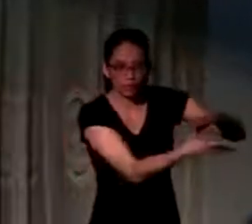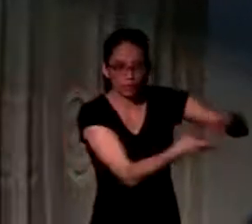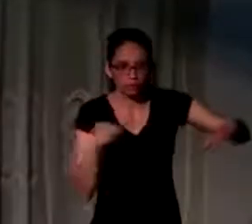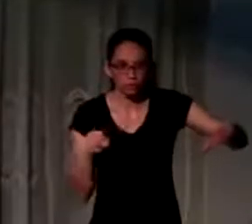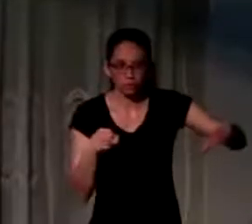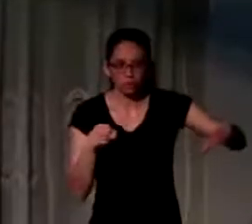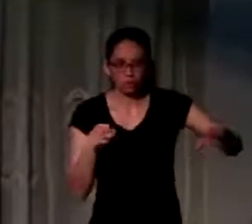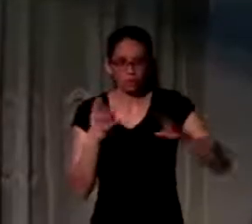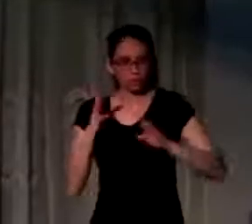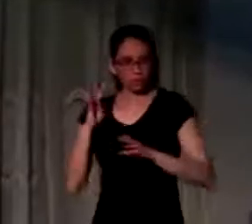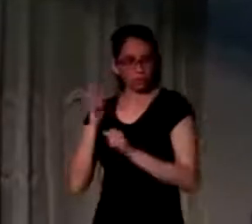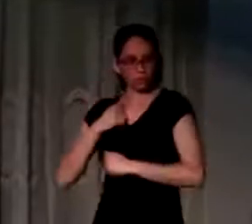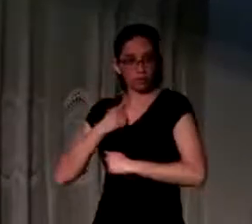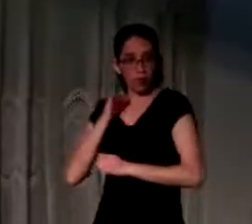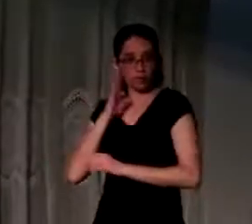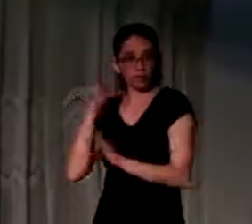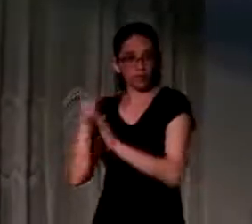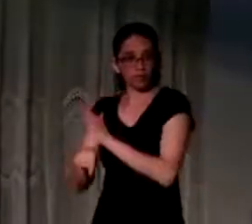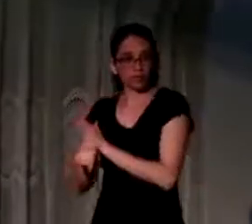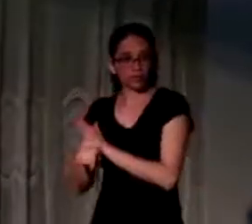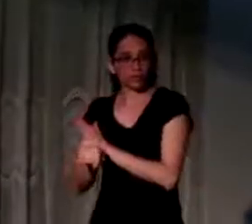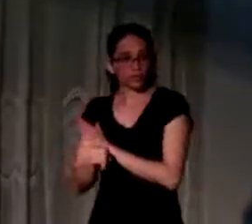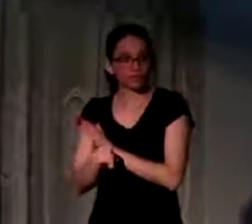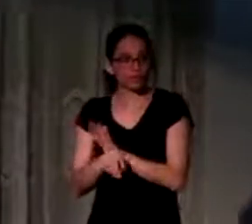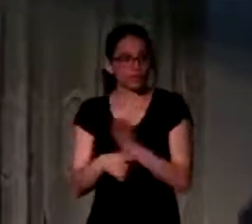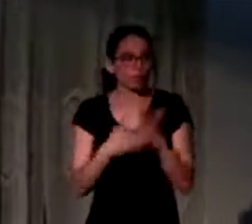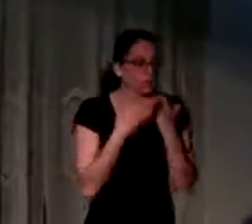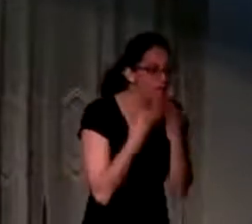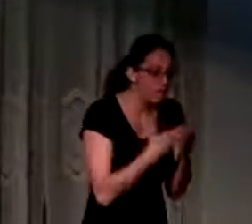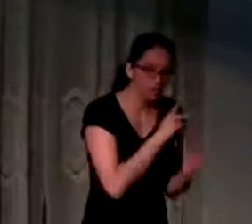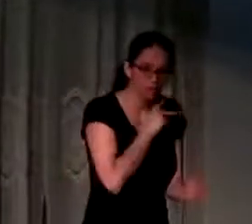Thank you, Pharisees.